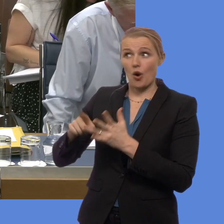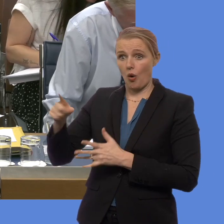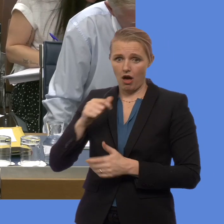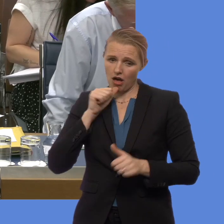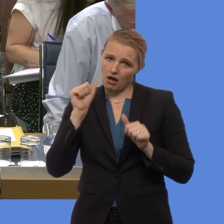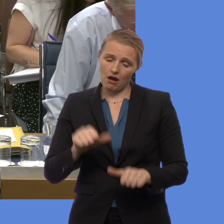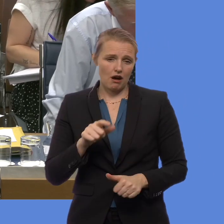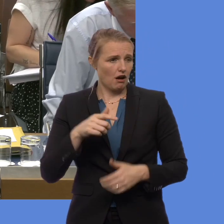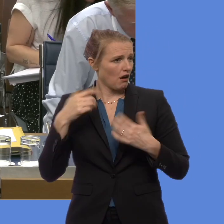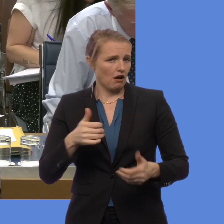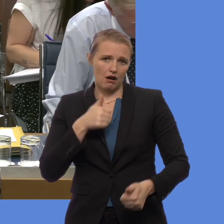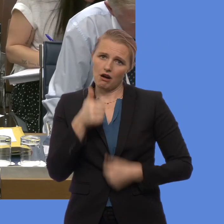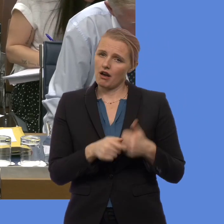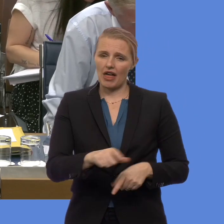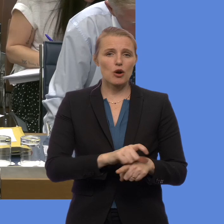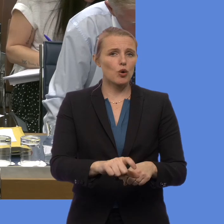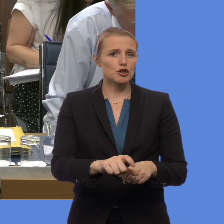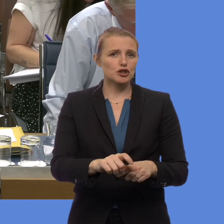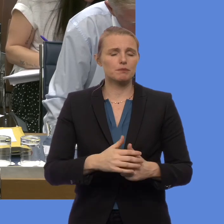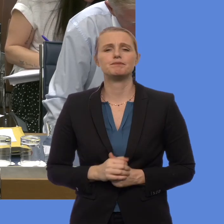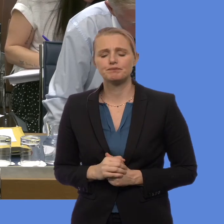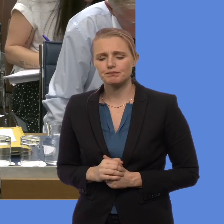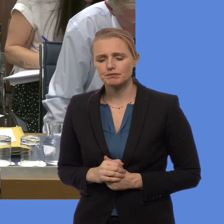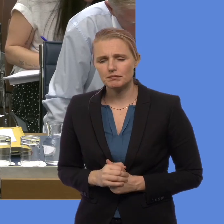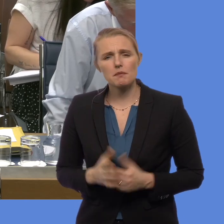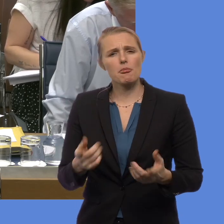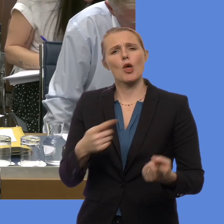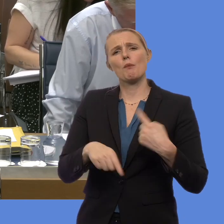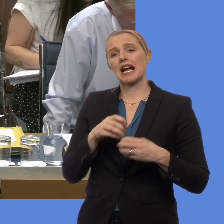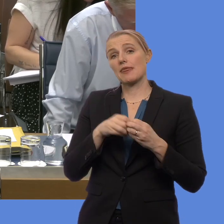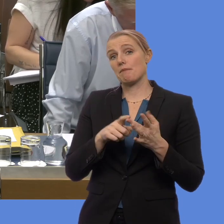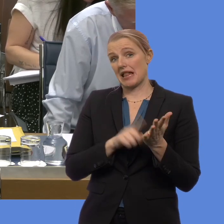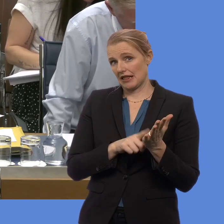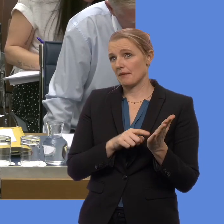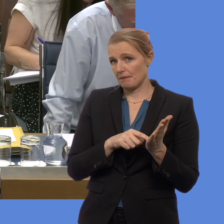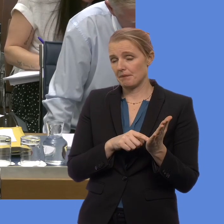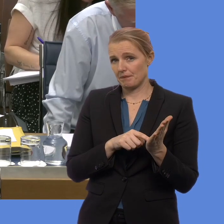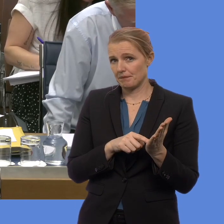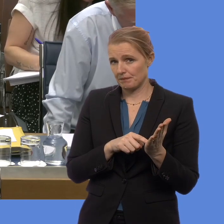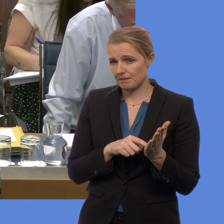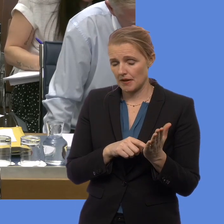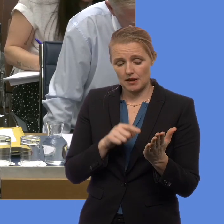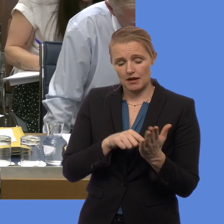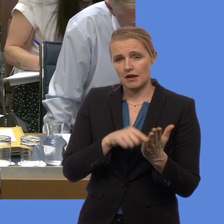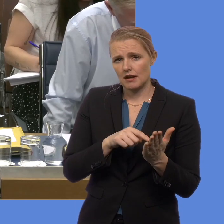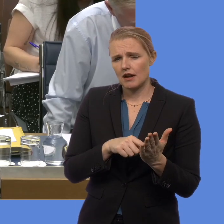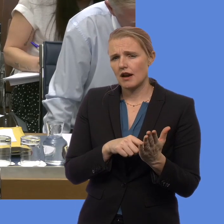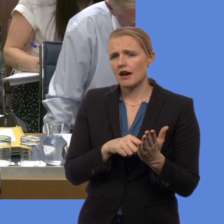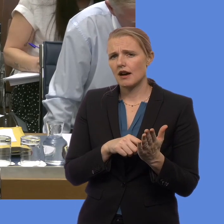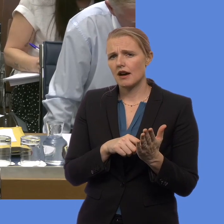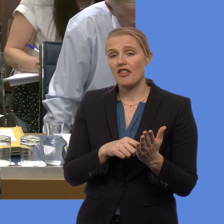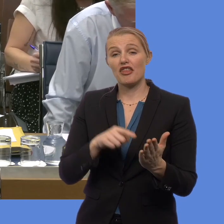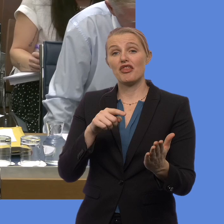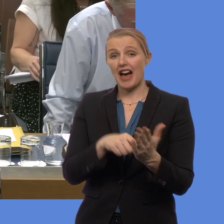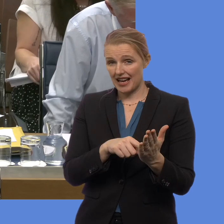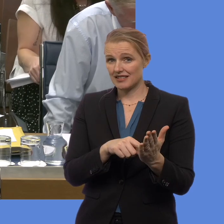Turning to the bill, and not seeking to replicate the briefing already provided, the bill provides for the